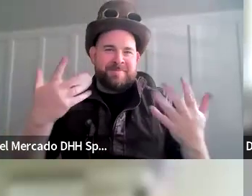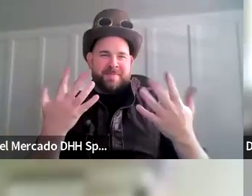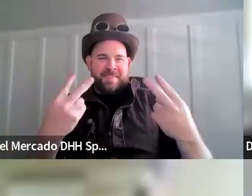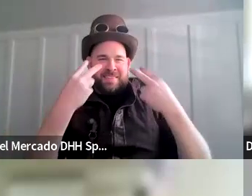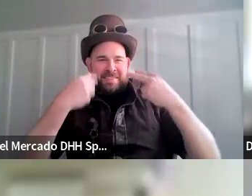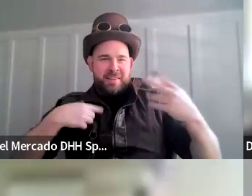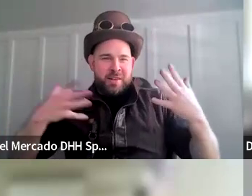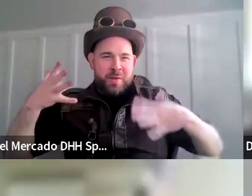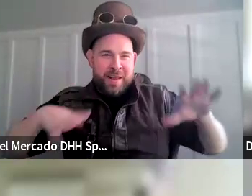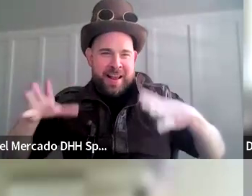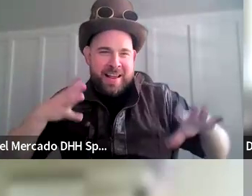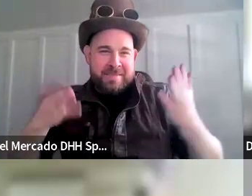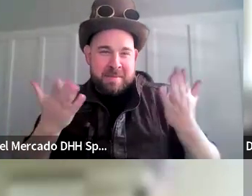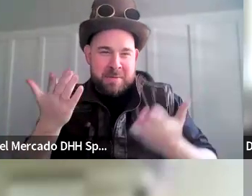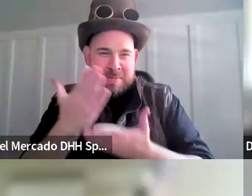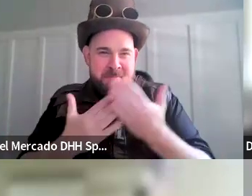Hello.